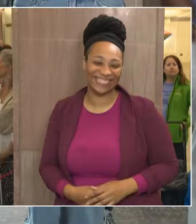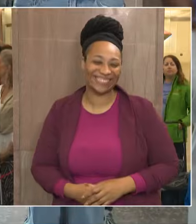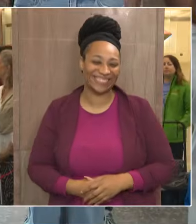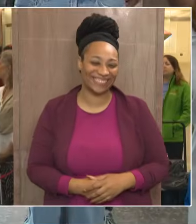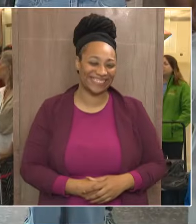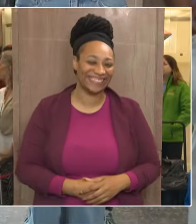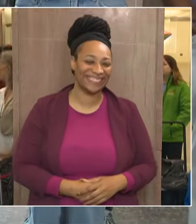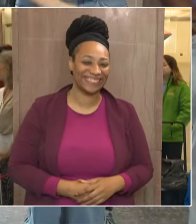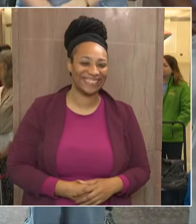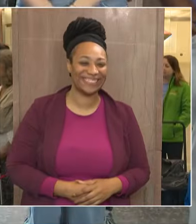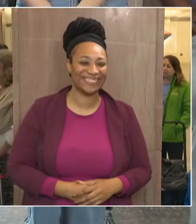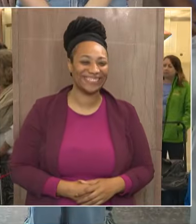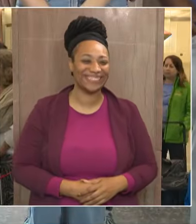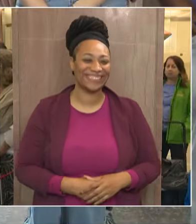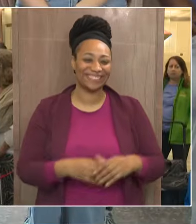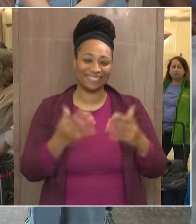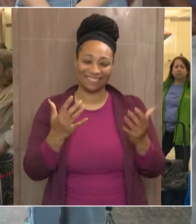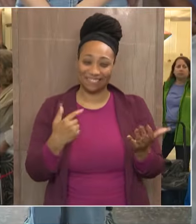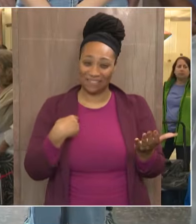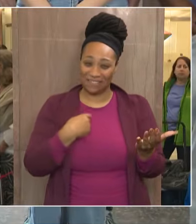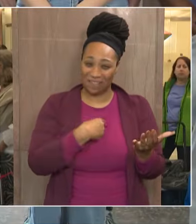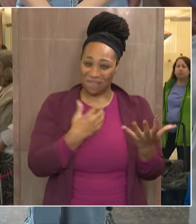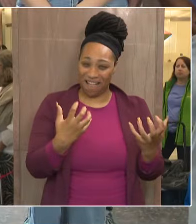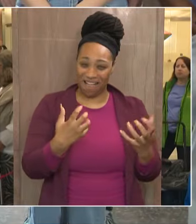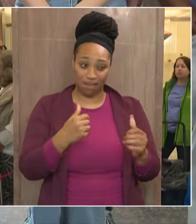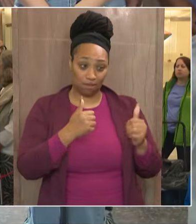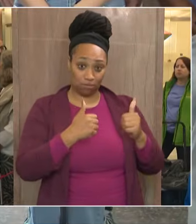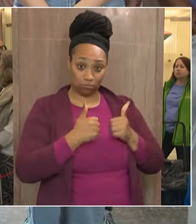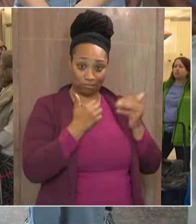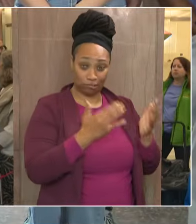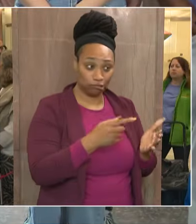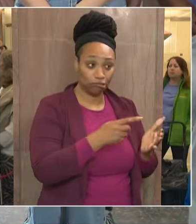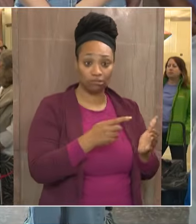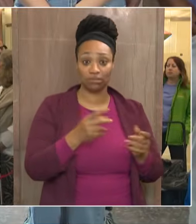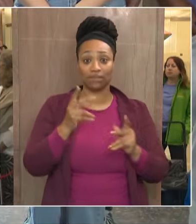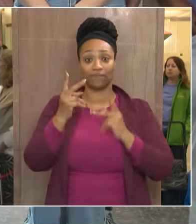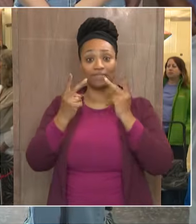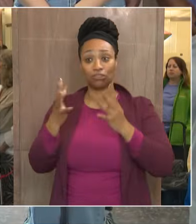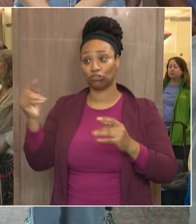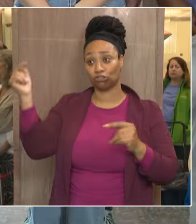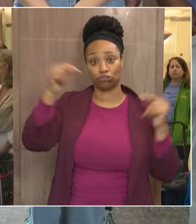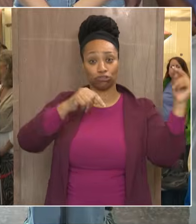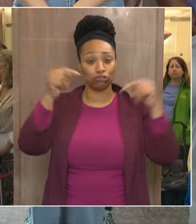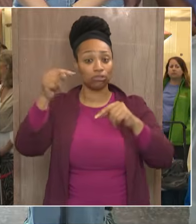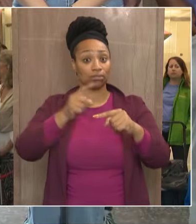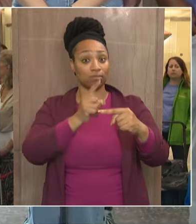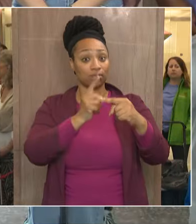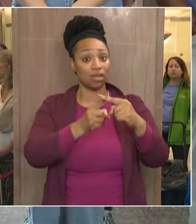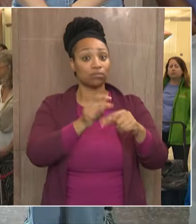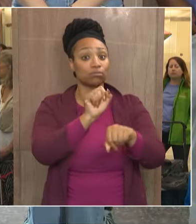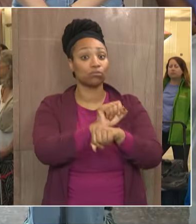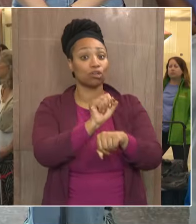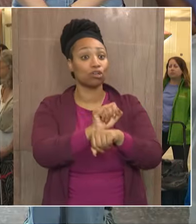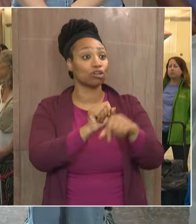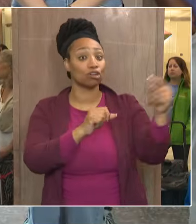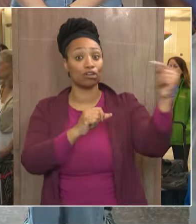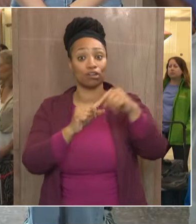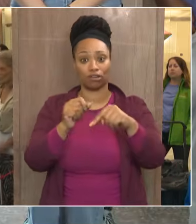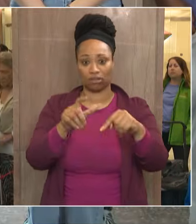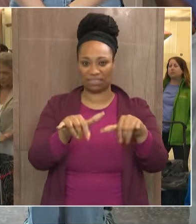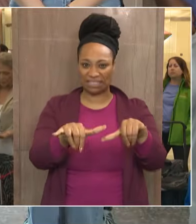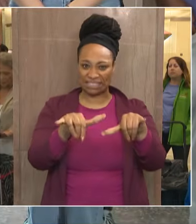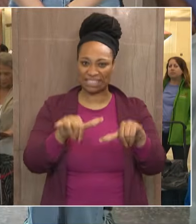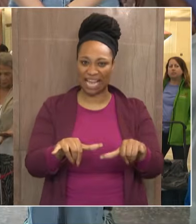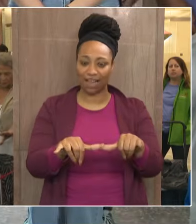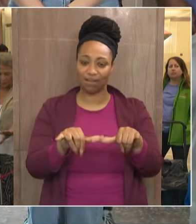So we want residents and visitors and workers to stay longer, discover local businesses and restaurants, and